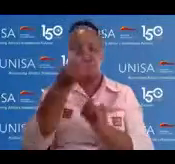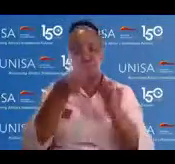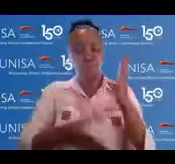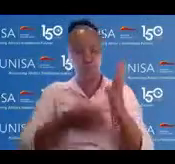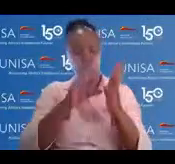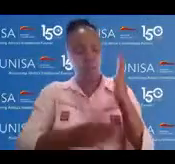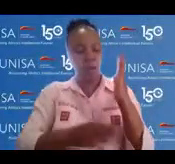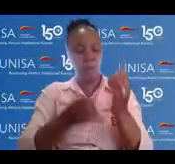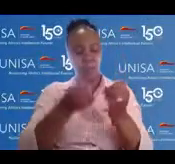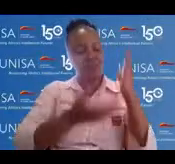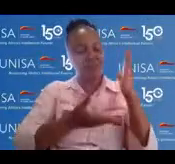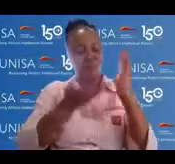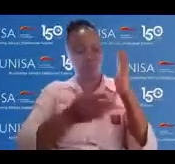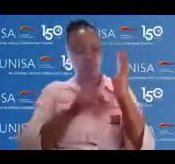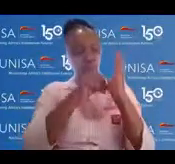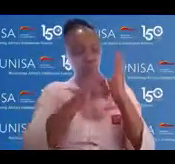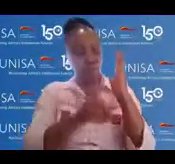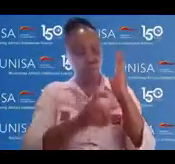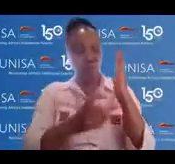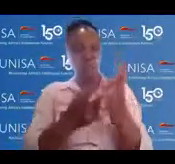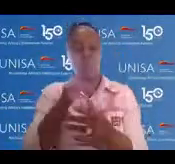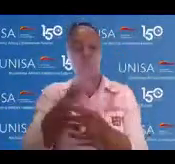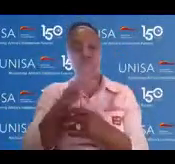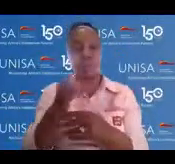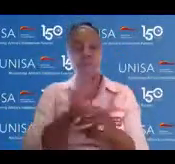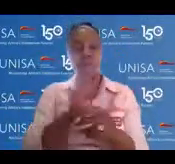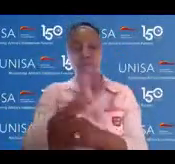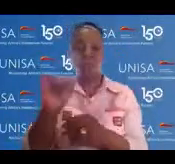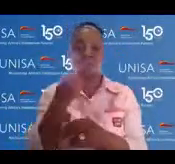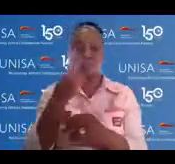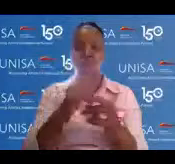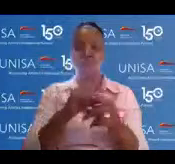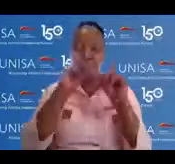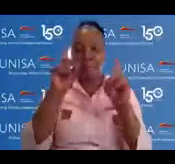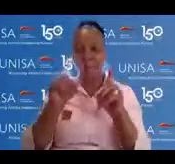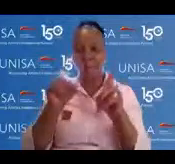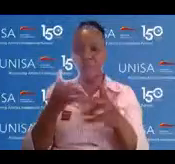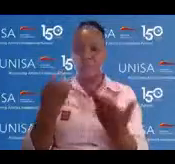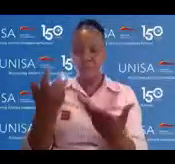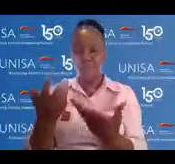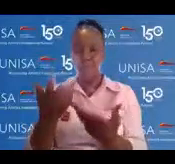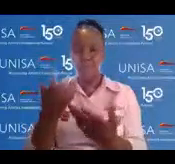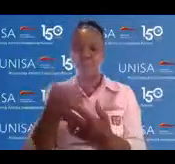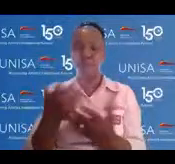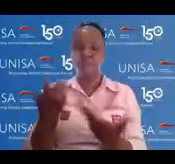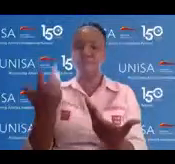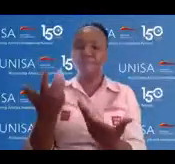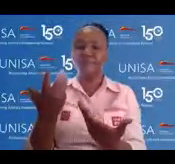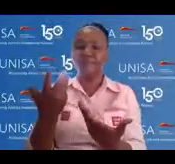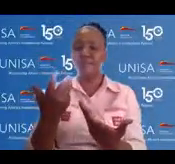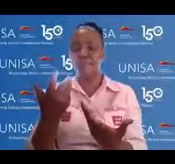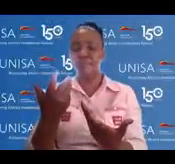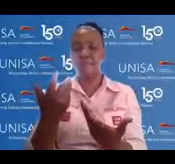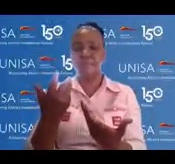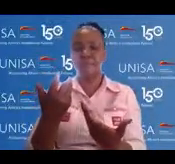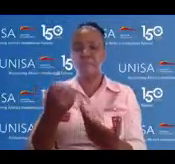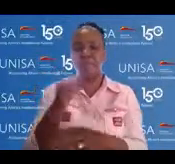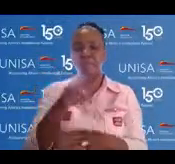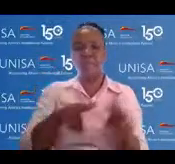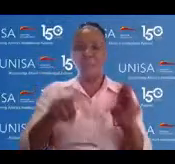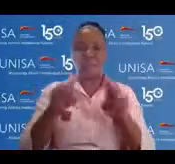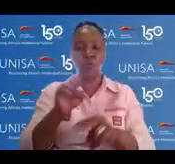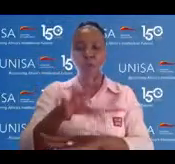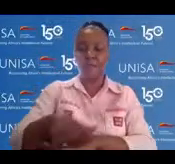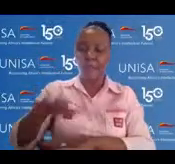see your picture. So just take note of that as well. So, but yeah, get used to the environment. You'll see the questions, and there we